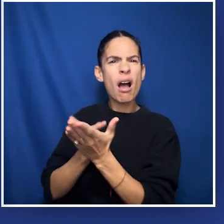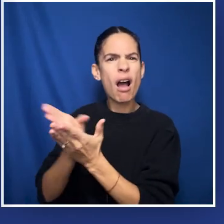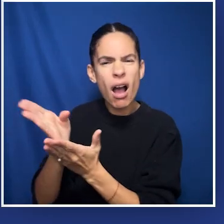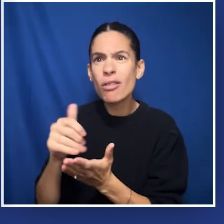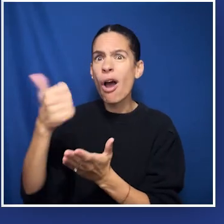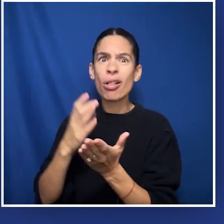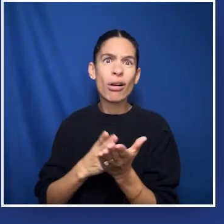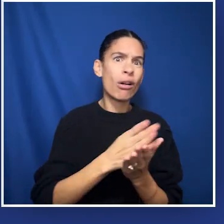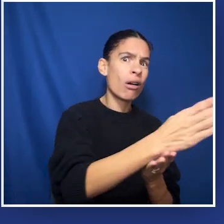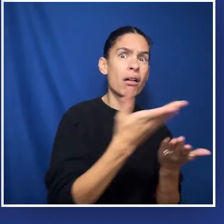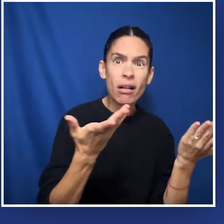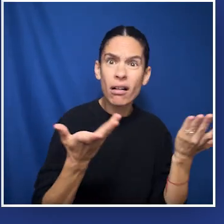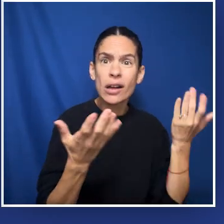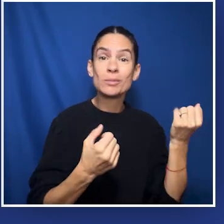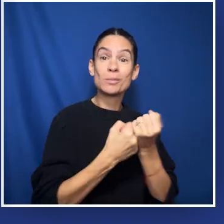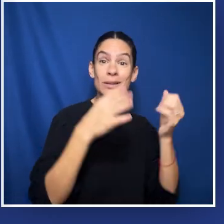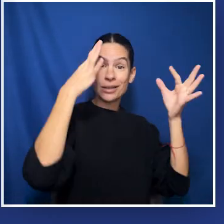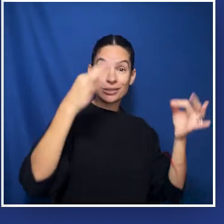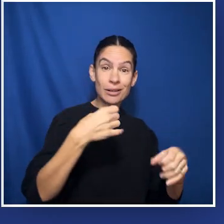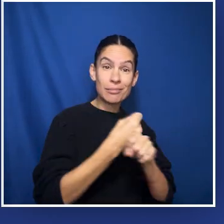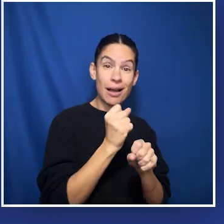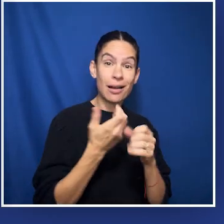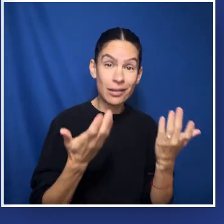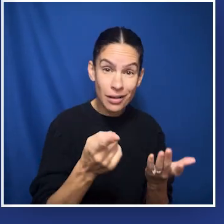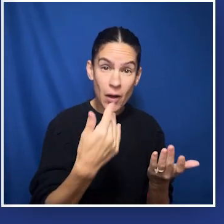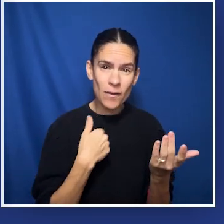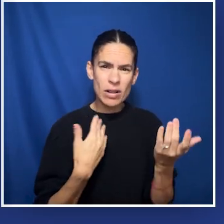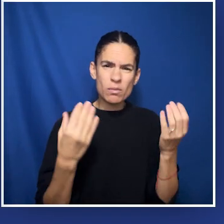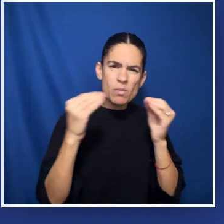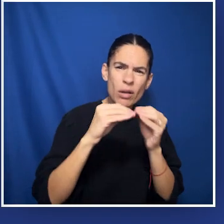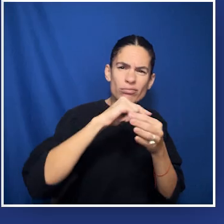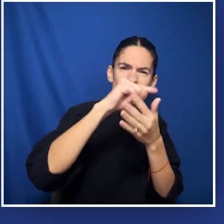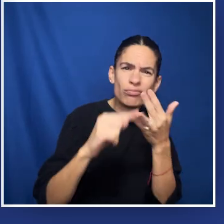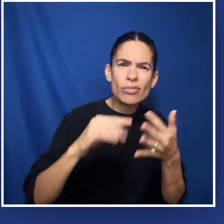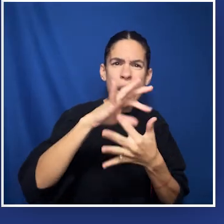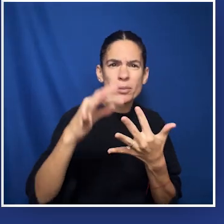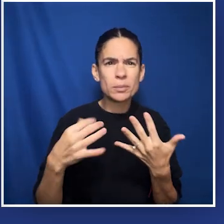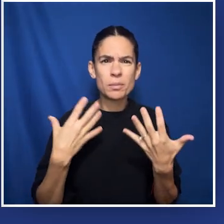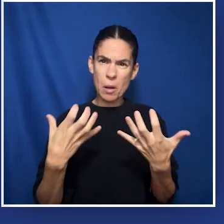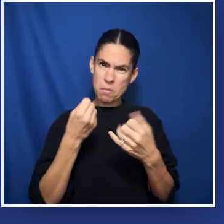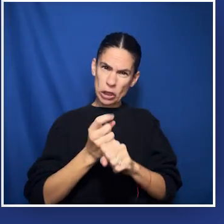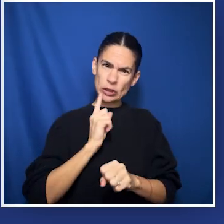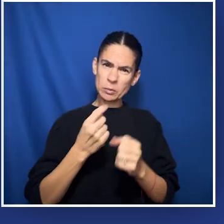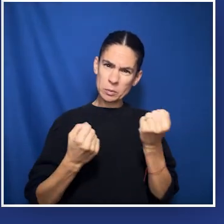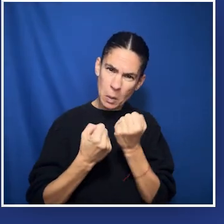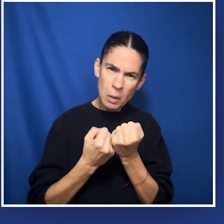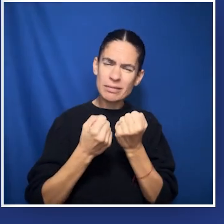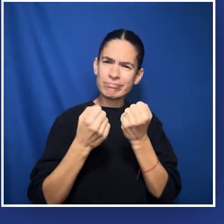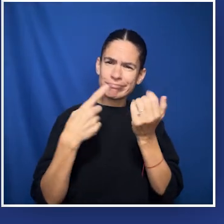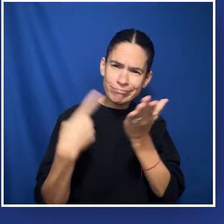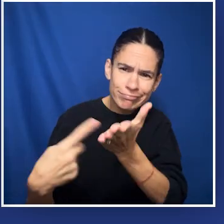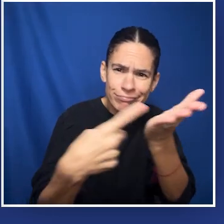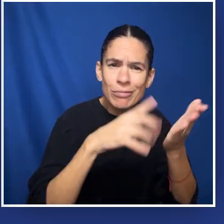might not be the best choice for you, and there are other options like supported decision-making where you have more control. Make sure to talk about all